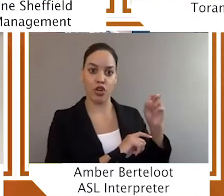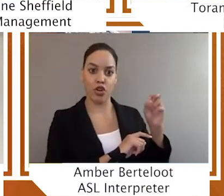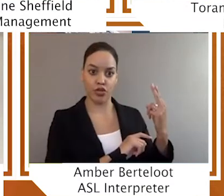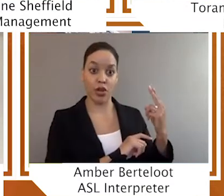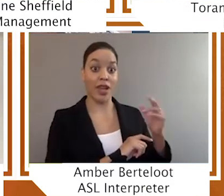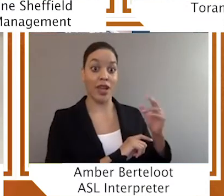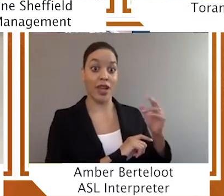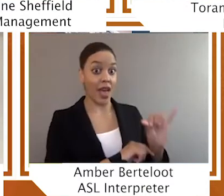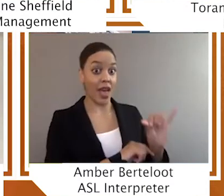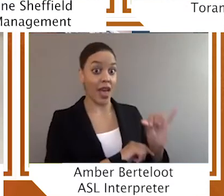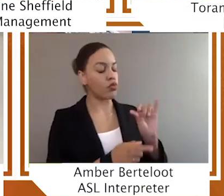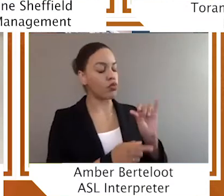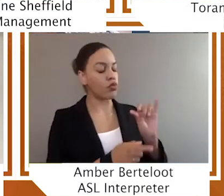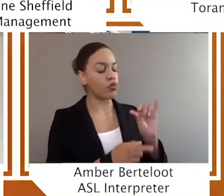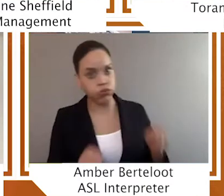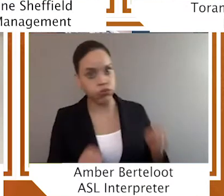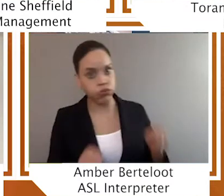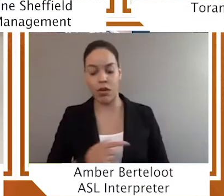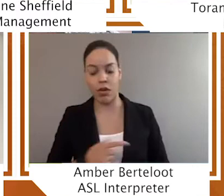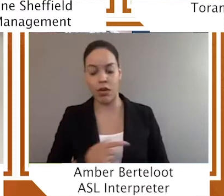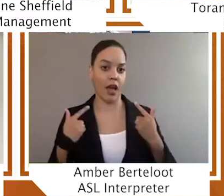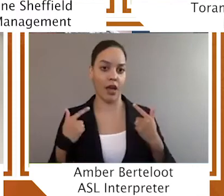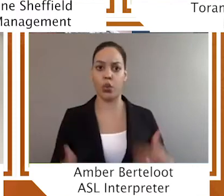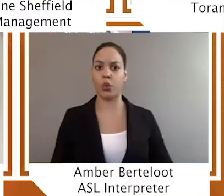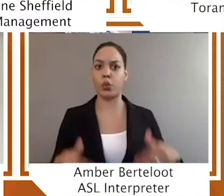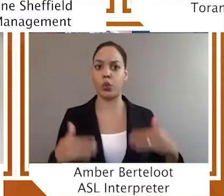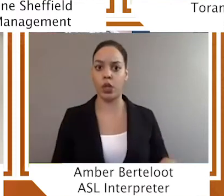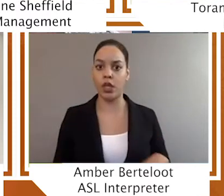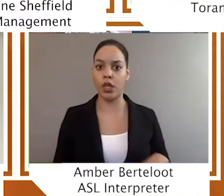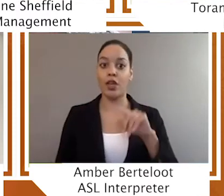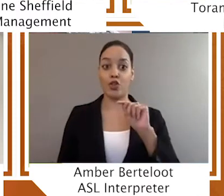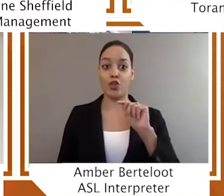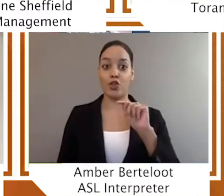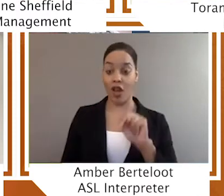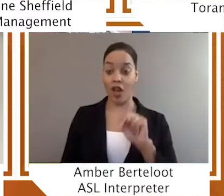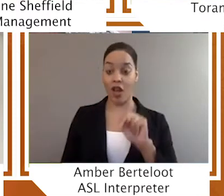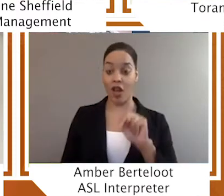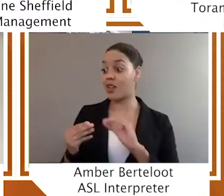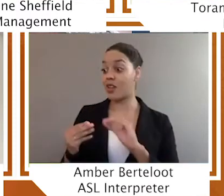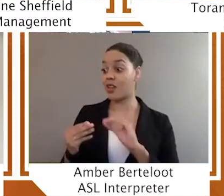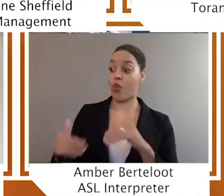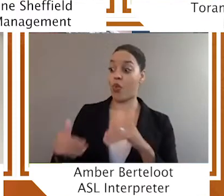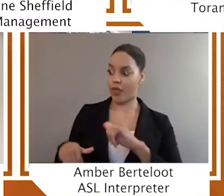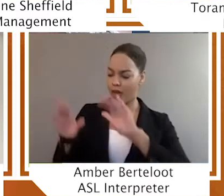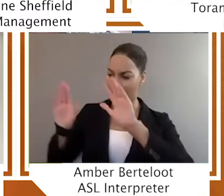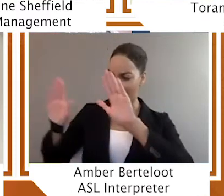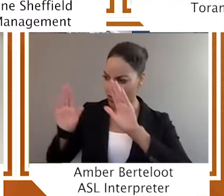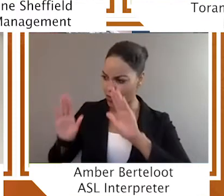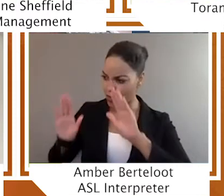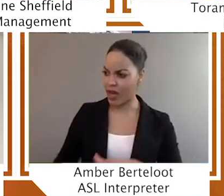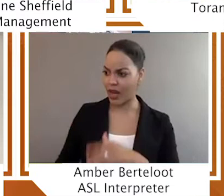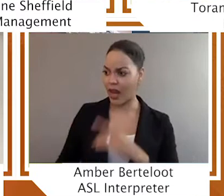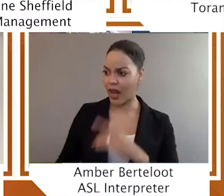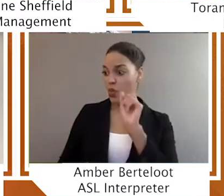Wow, that's great. I think we all need to take some lessons from that. Technology break is so real. It's